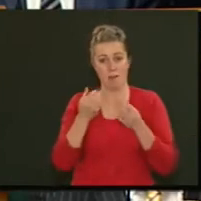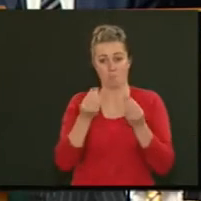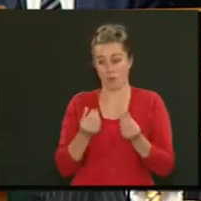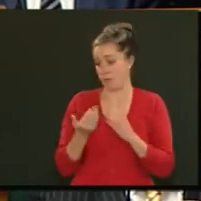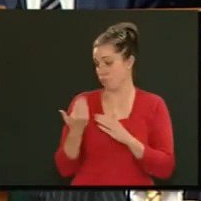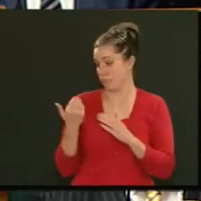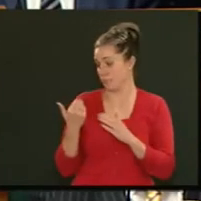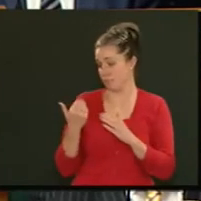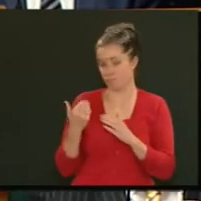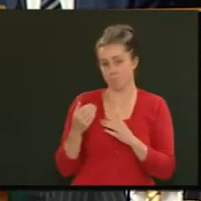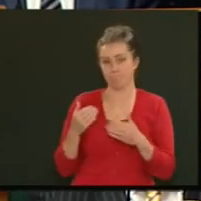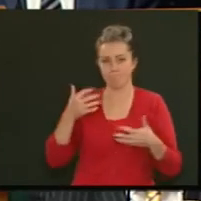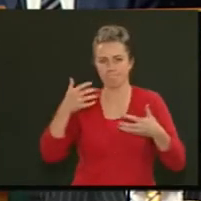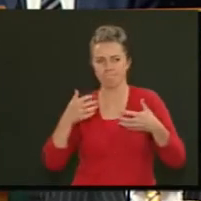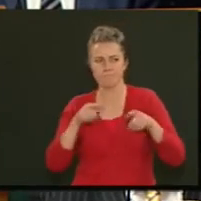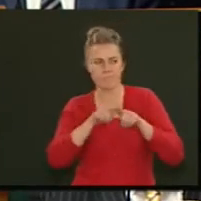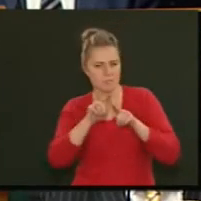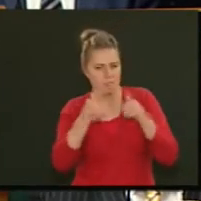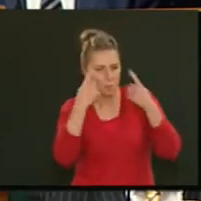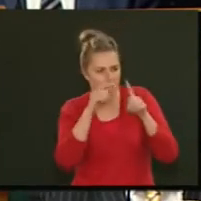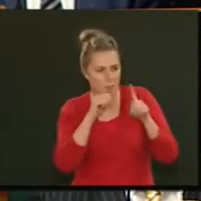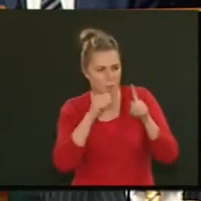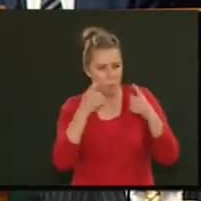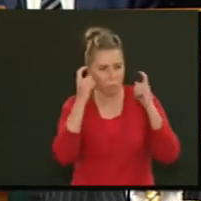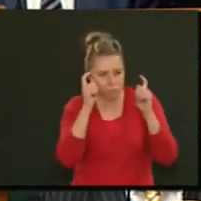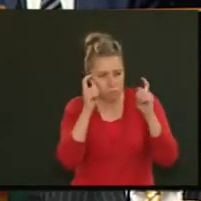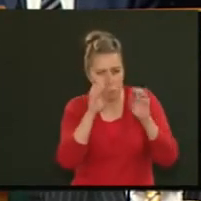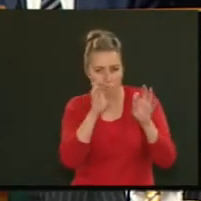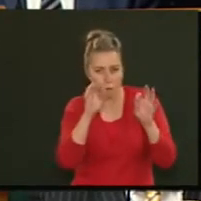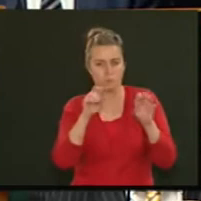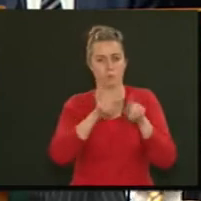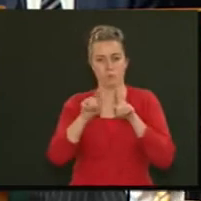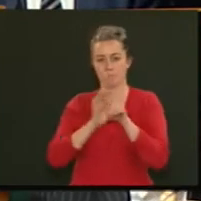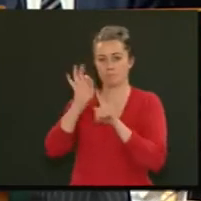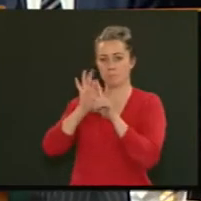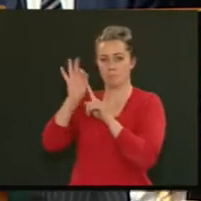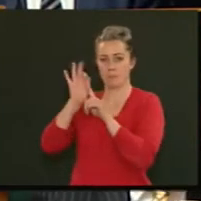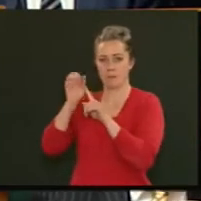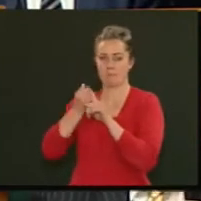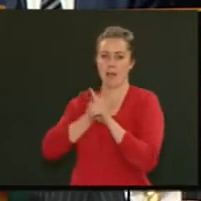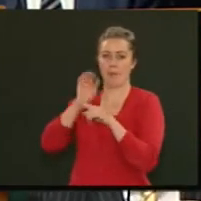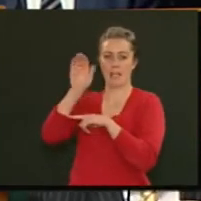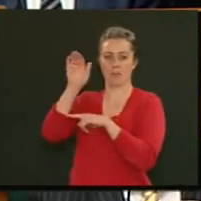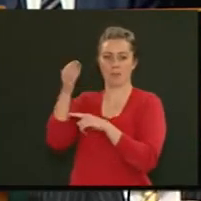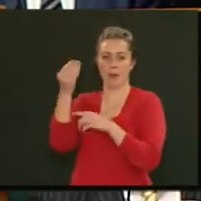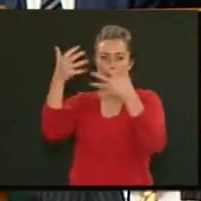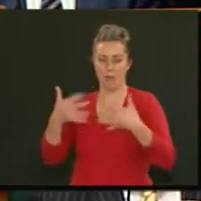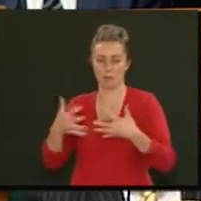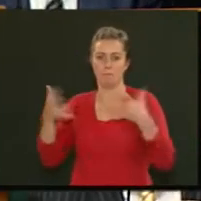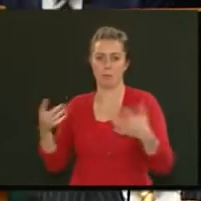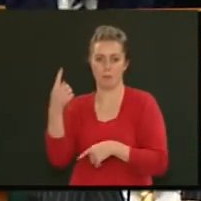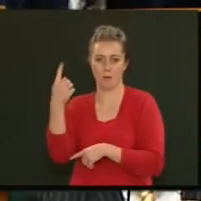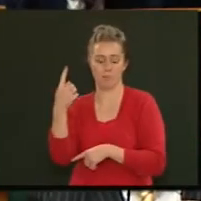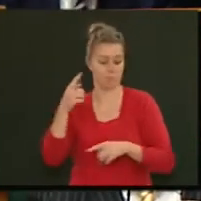started correcting some of the imbalances that have worried us all for a very long time, notably our external accounts. We have an unusually